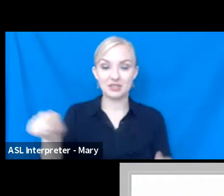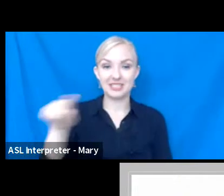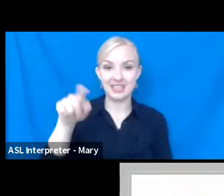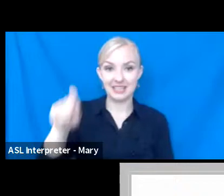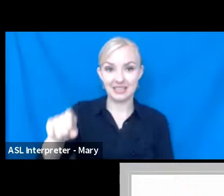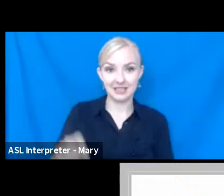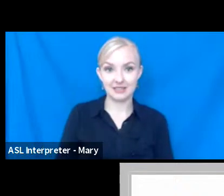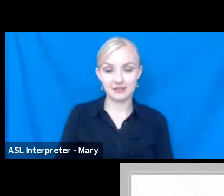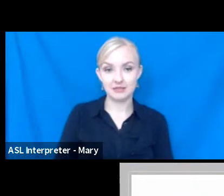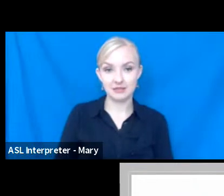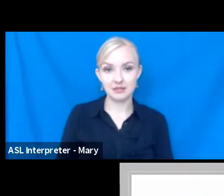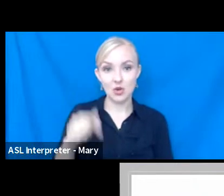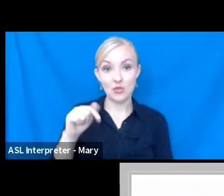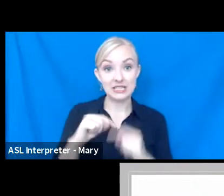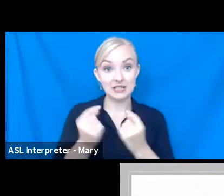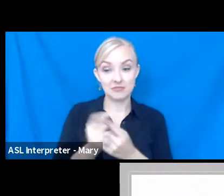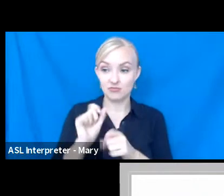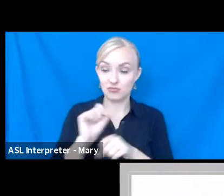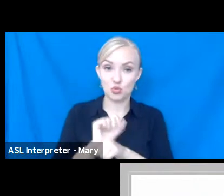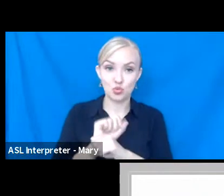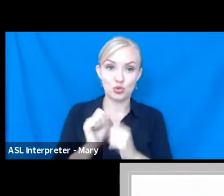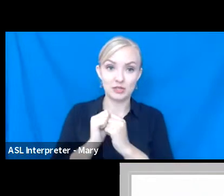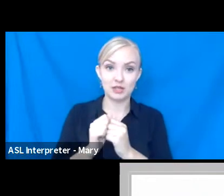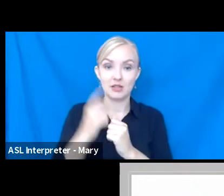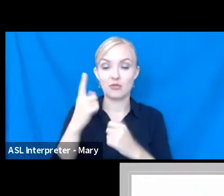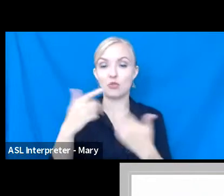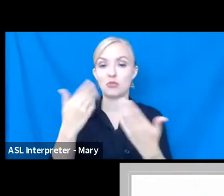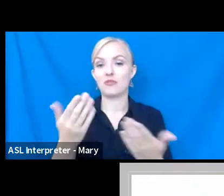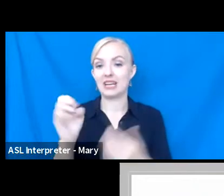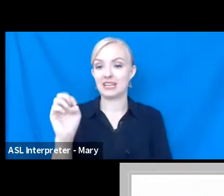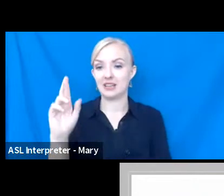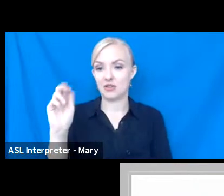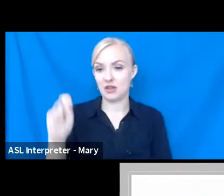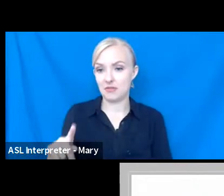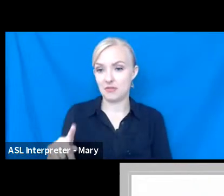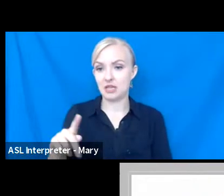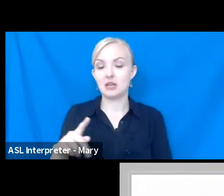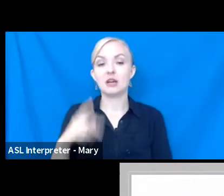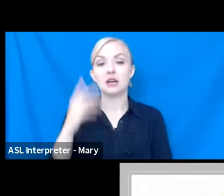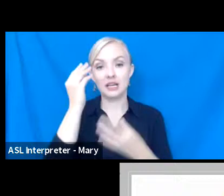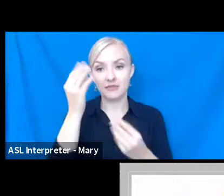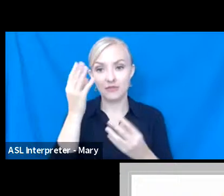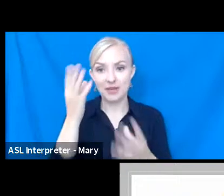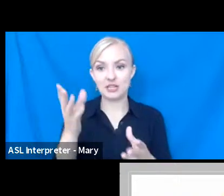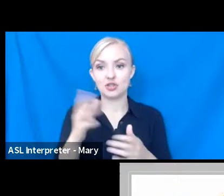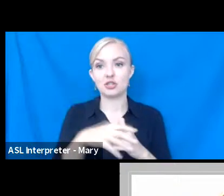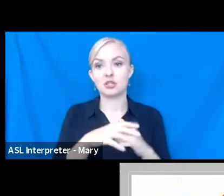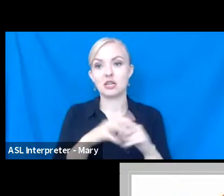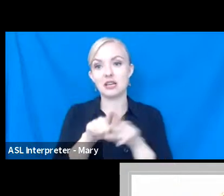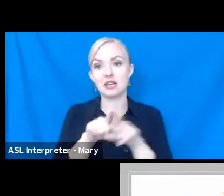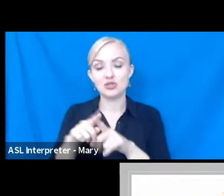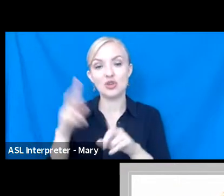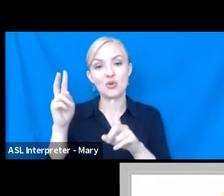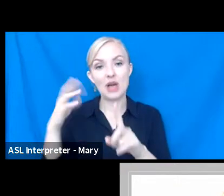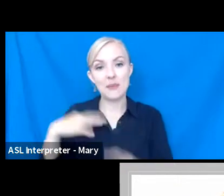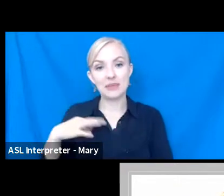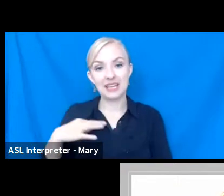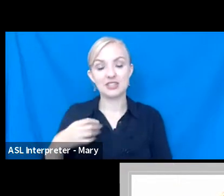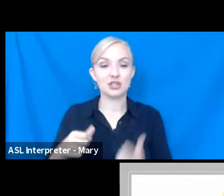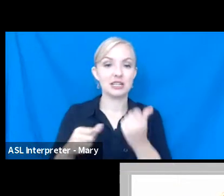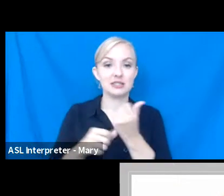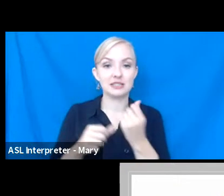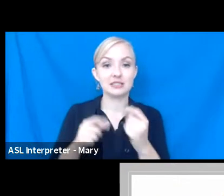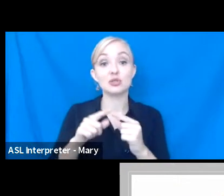team work together to provide emergency rental assistance, information, and application assistance to